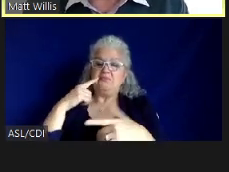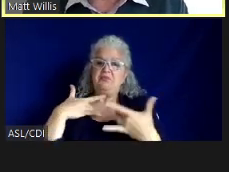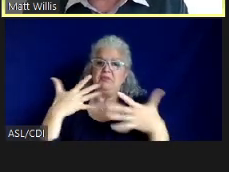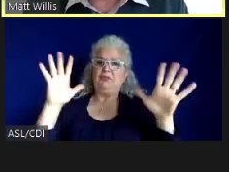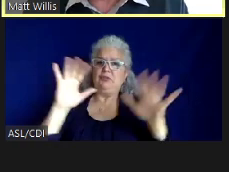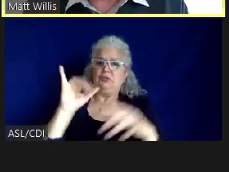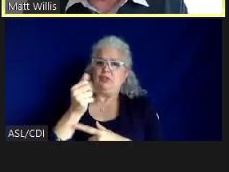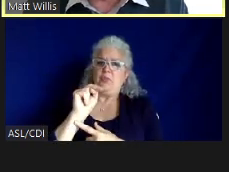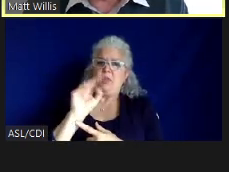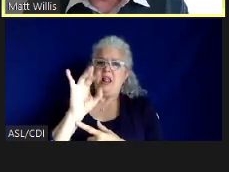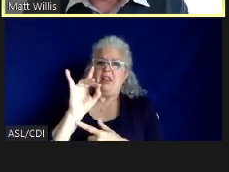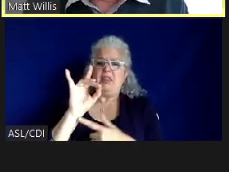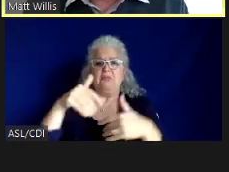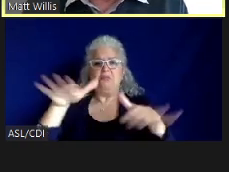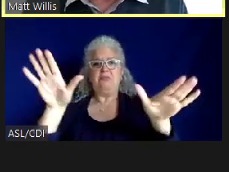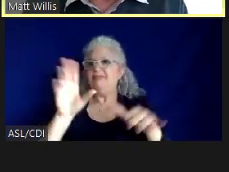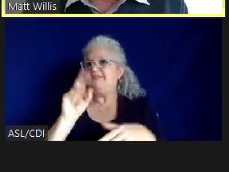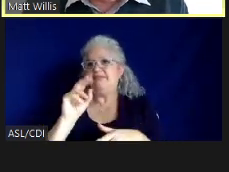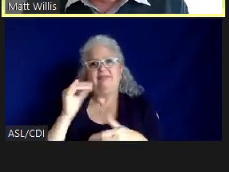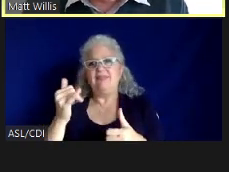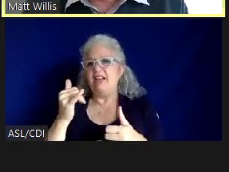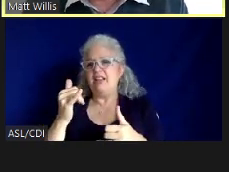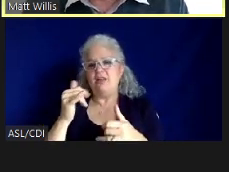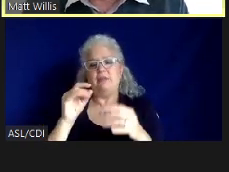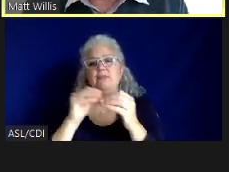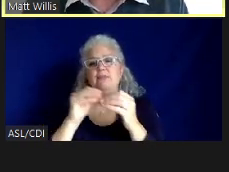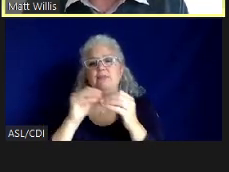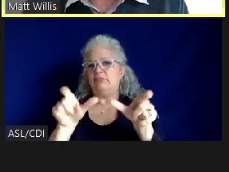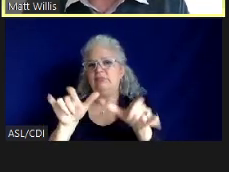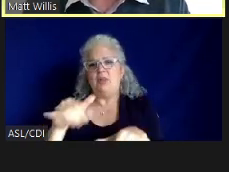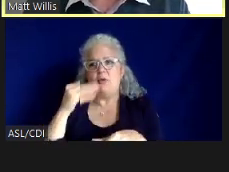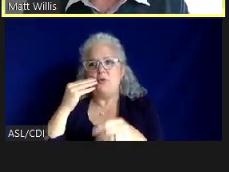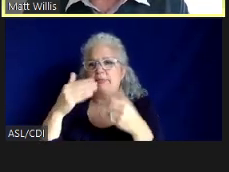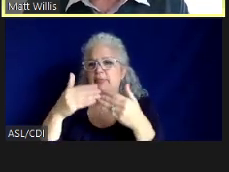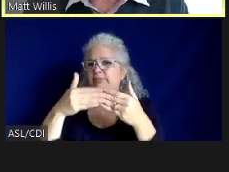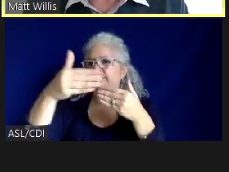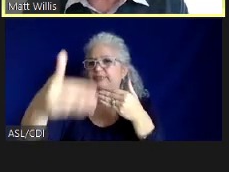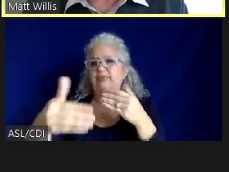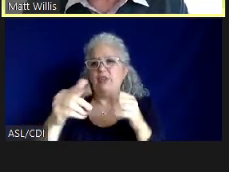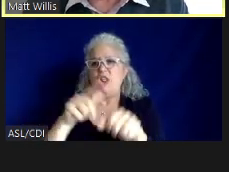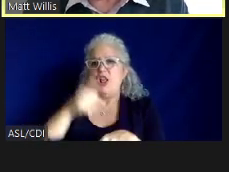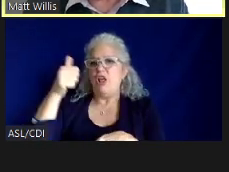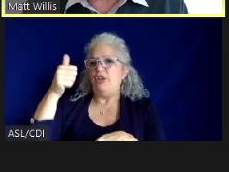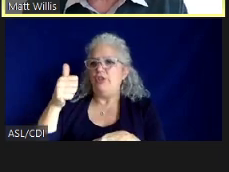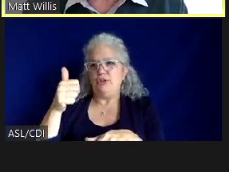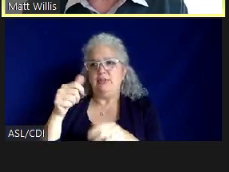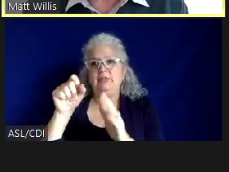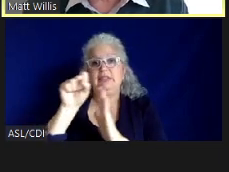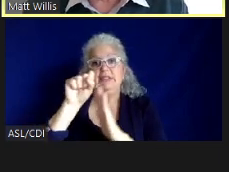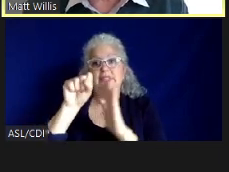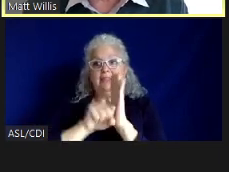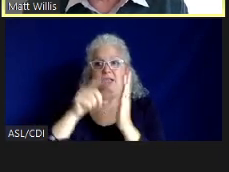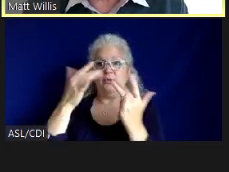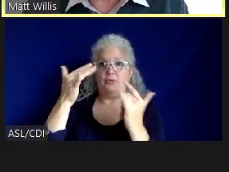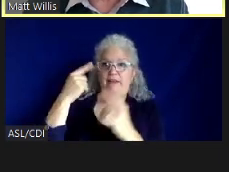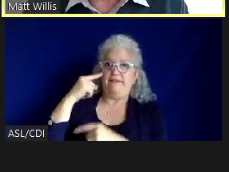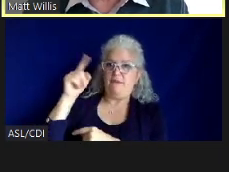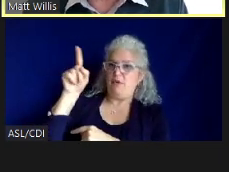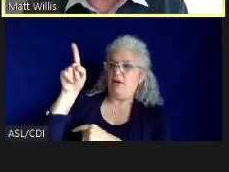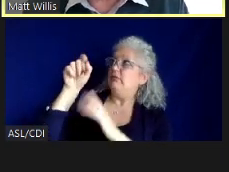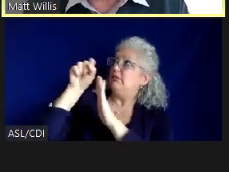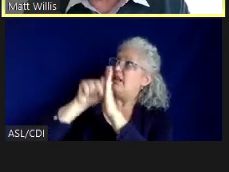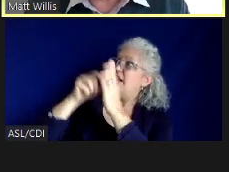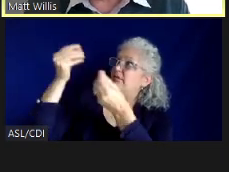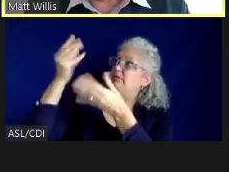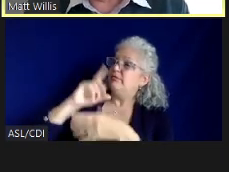I just highlighted. It is the state order, and we're waiting for the state to make that announcement. But we issued a press release yesterday forecasting